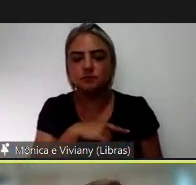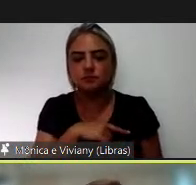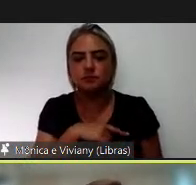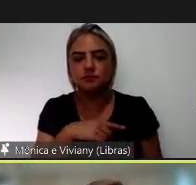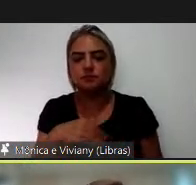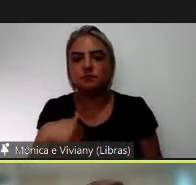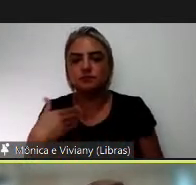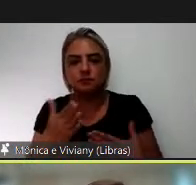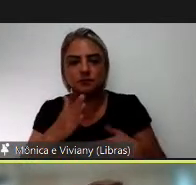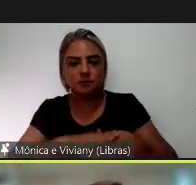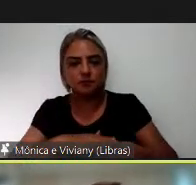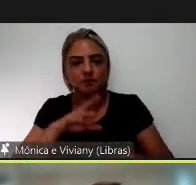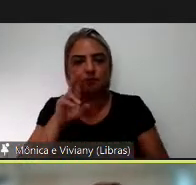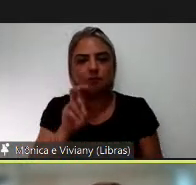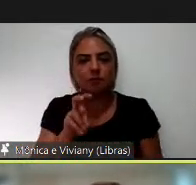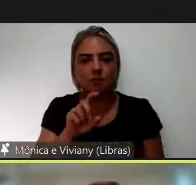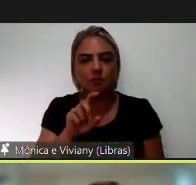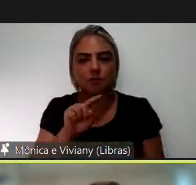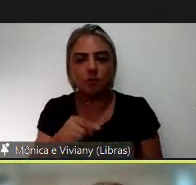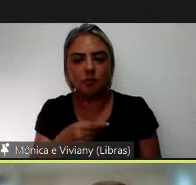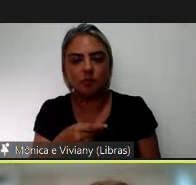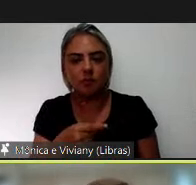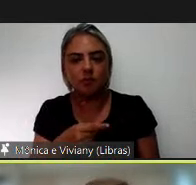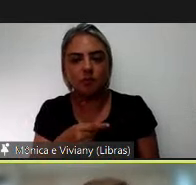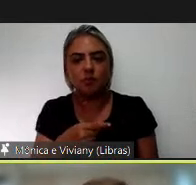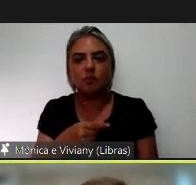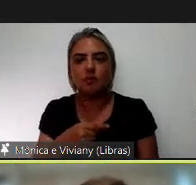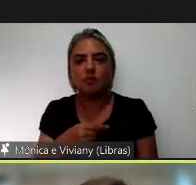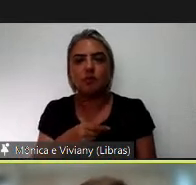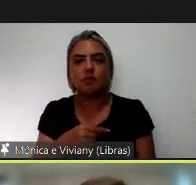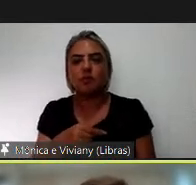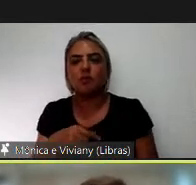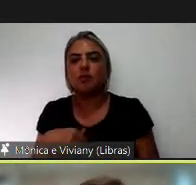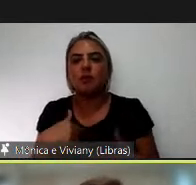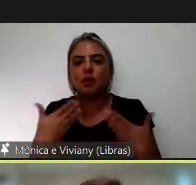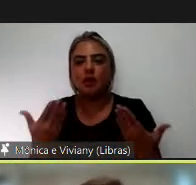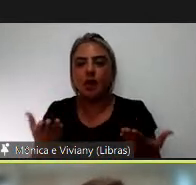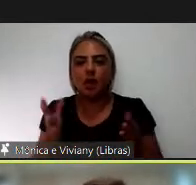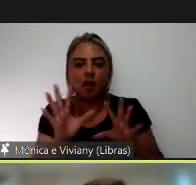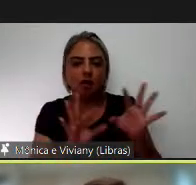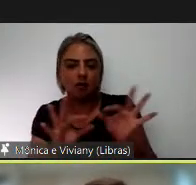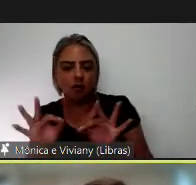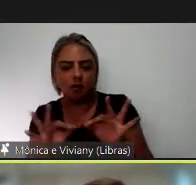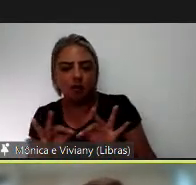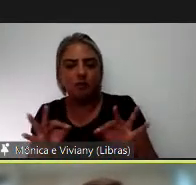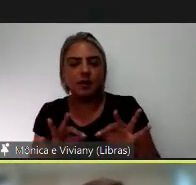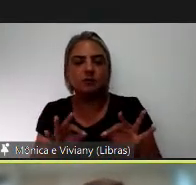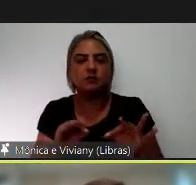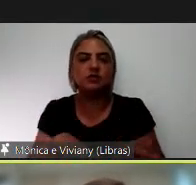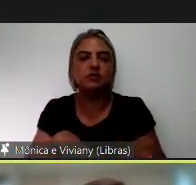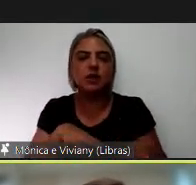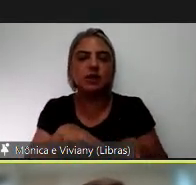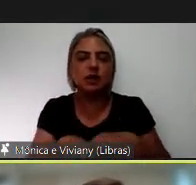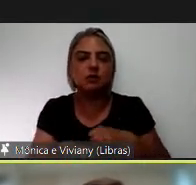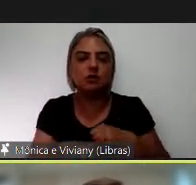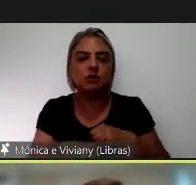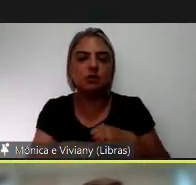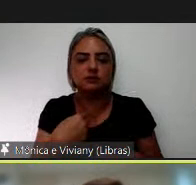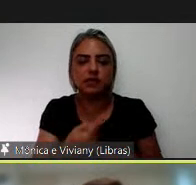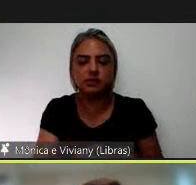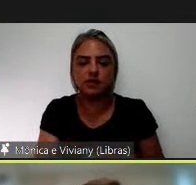the municipalities. We have more than 5,000 municipalities in Brazil. So we